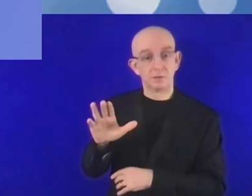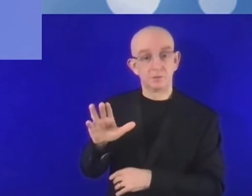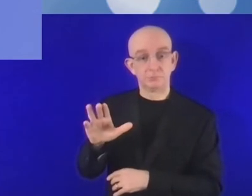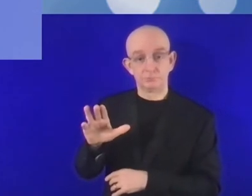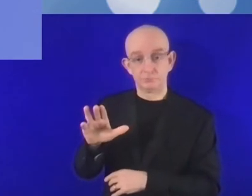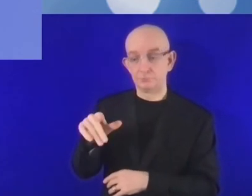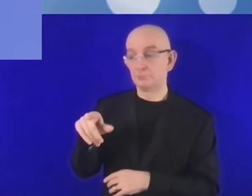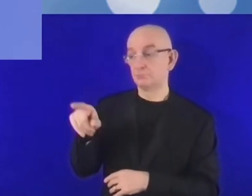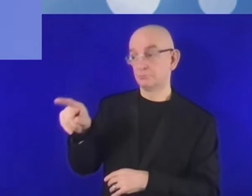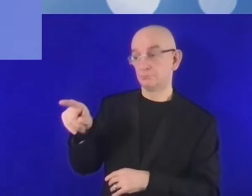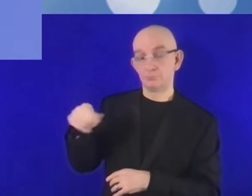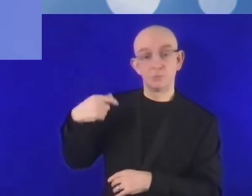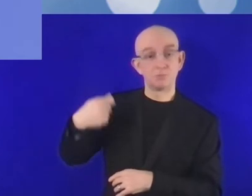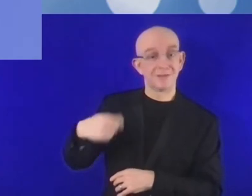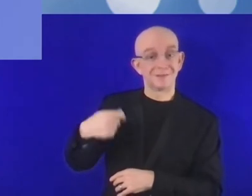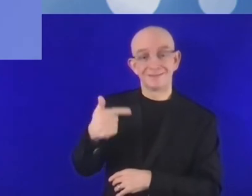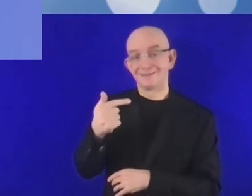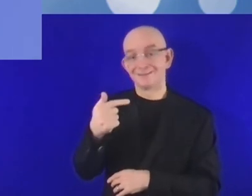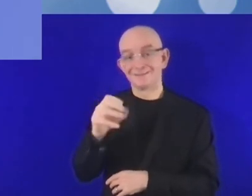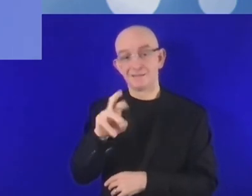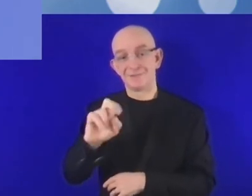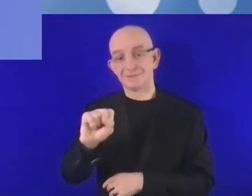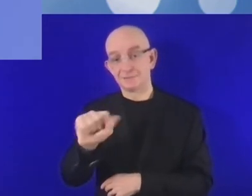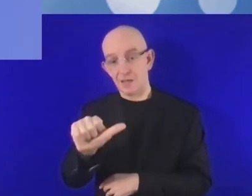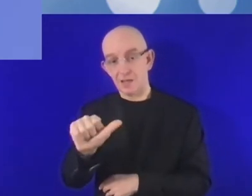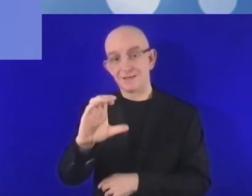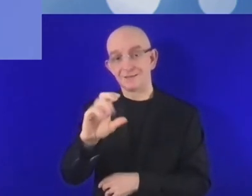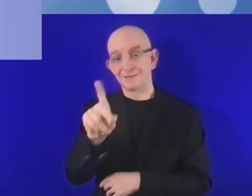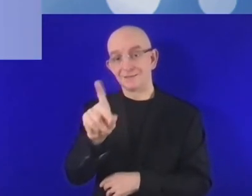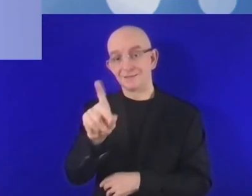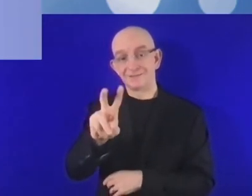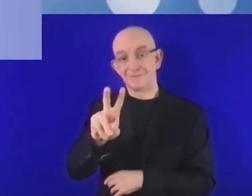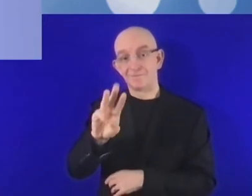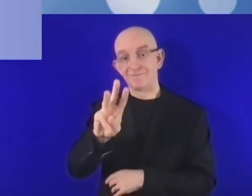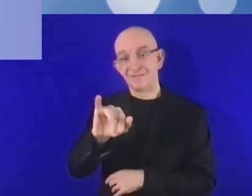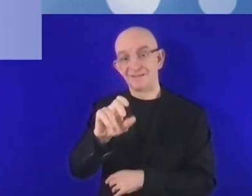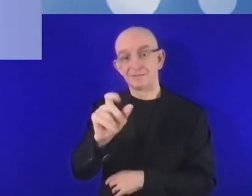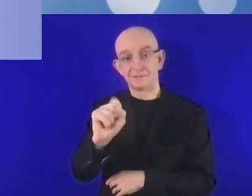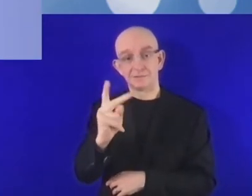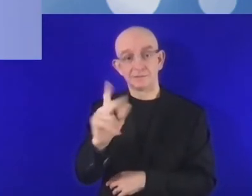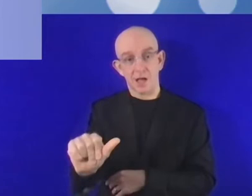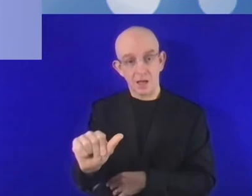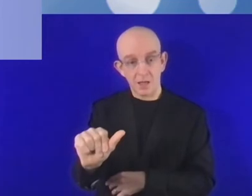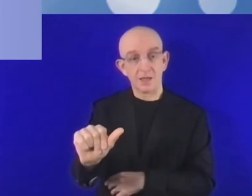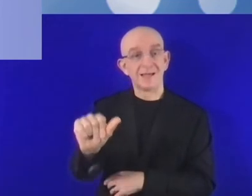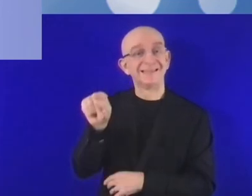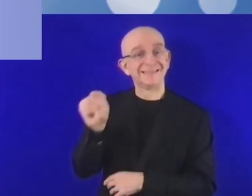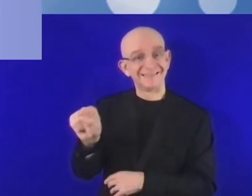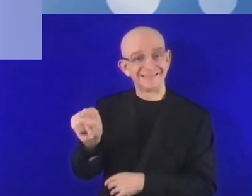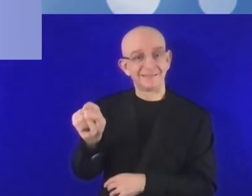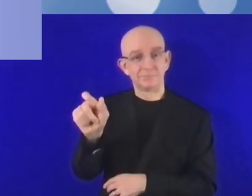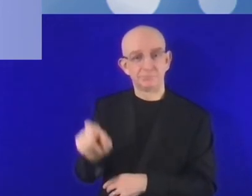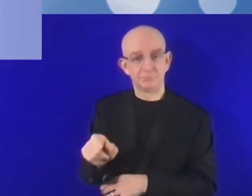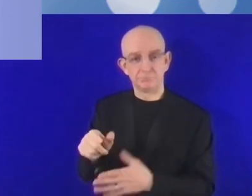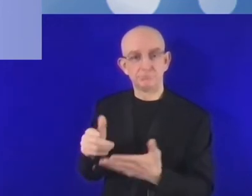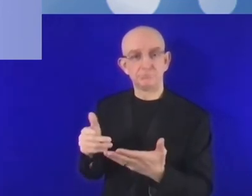so i'm really wondering your perspective on the subject thank you very much minister and actually i would like